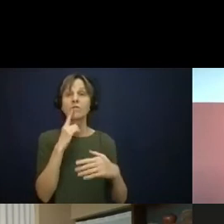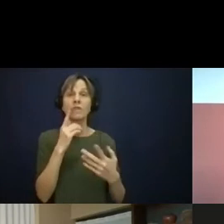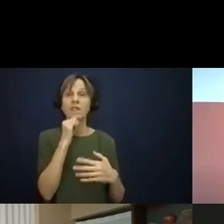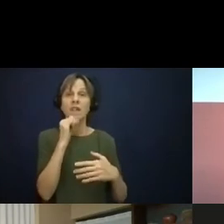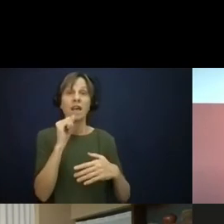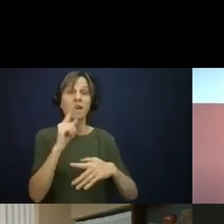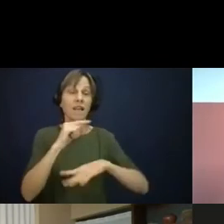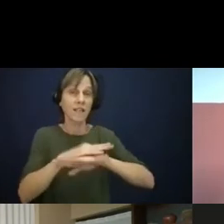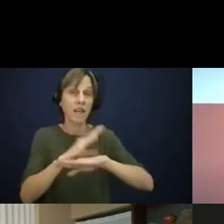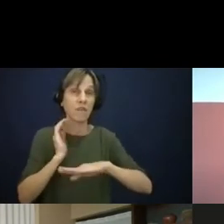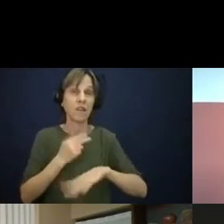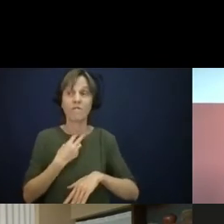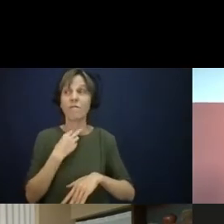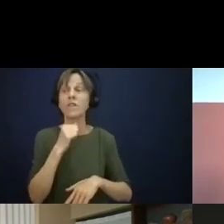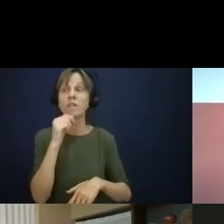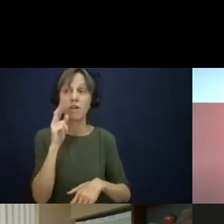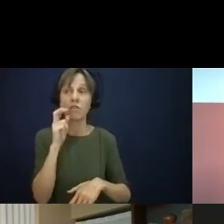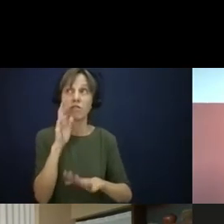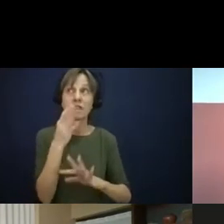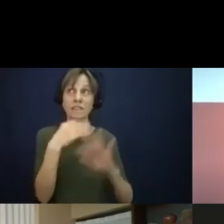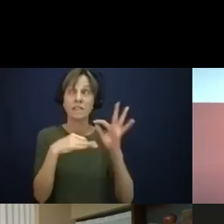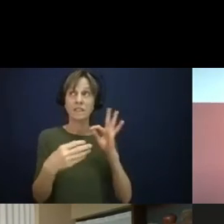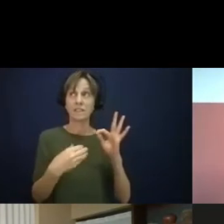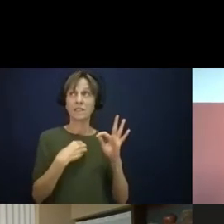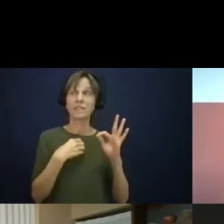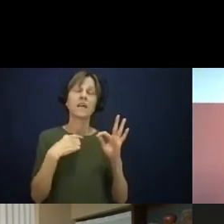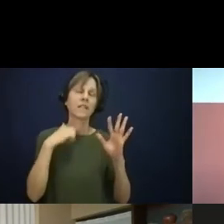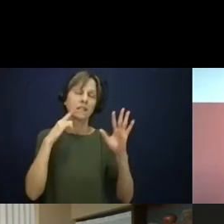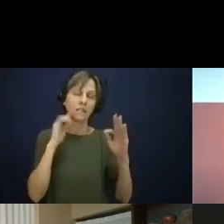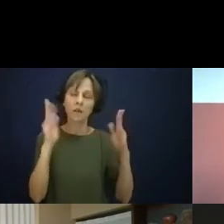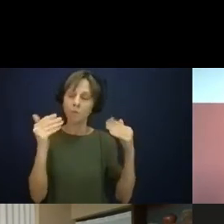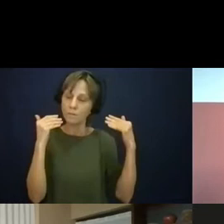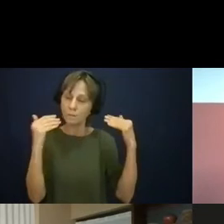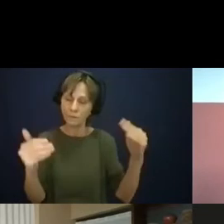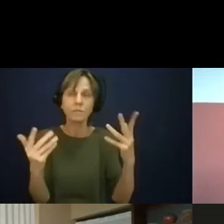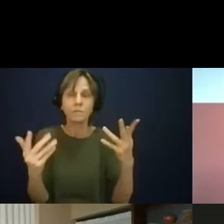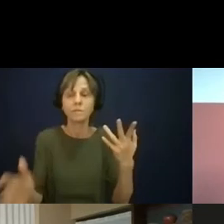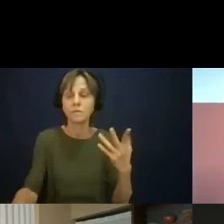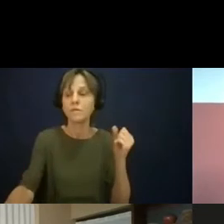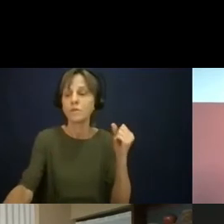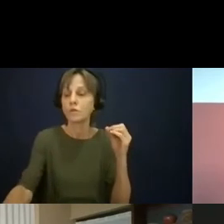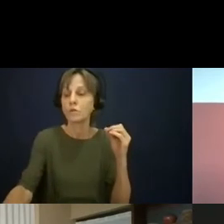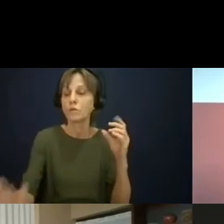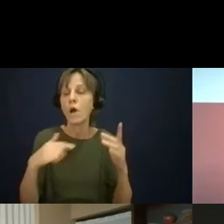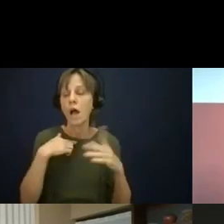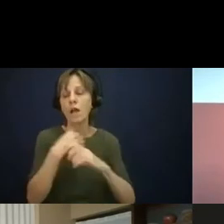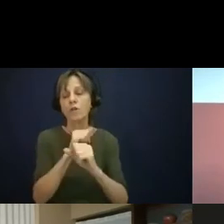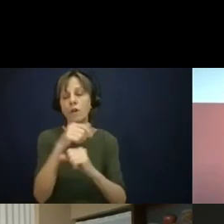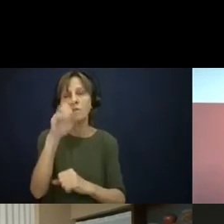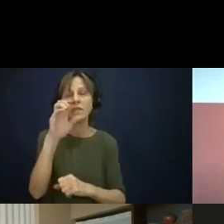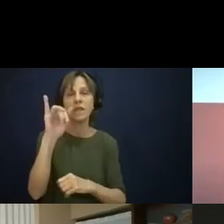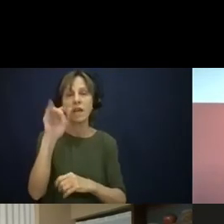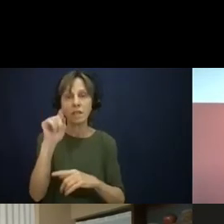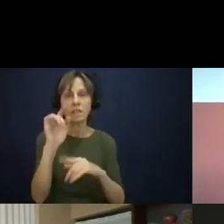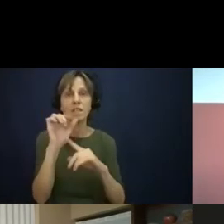complaining, I was going to take matters into my own hand, right? And so I created the person intervention training mental health